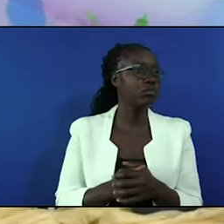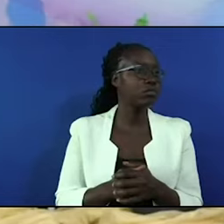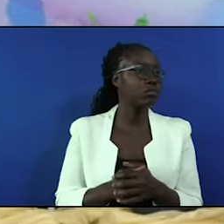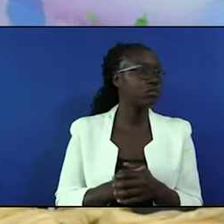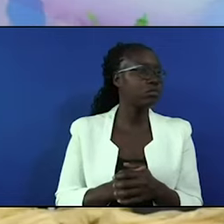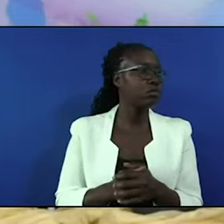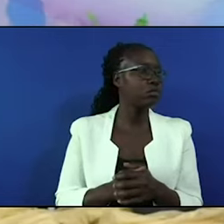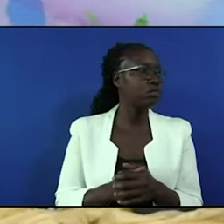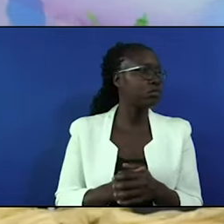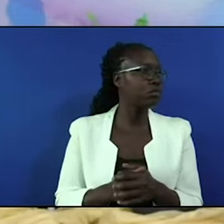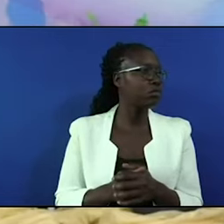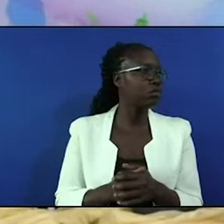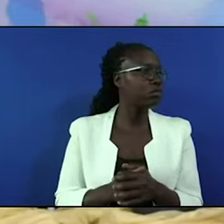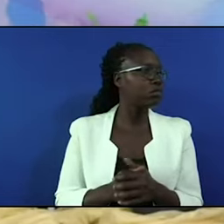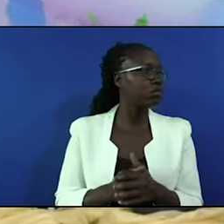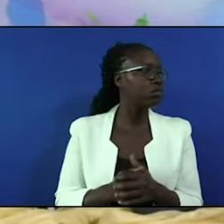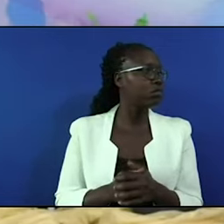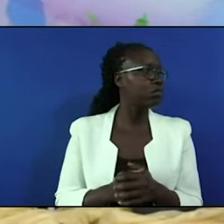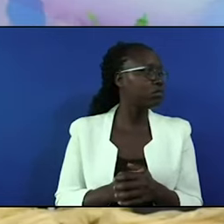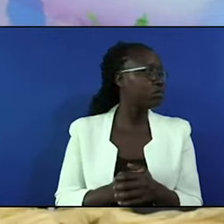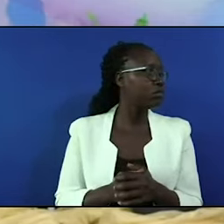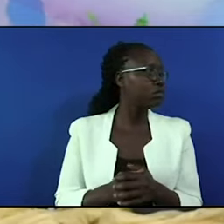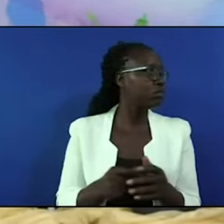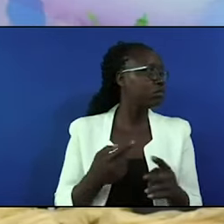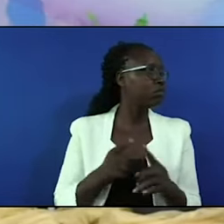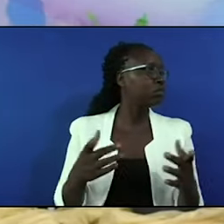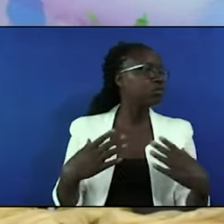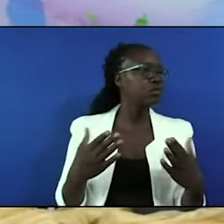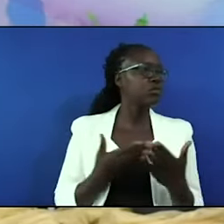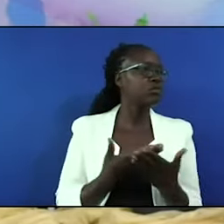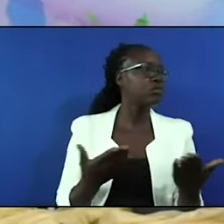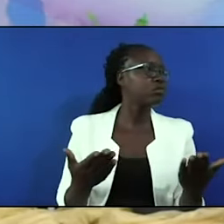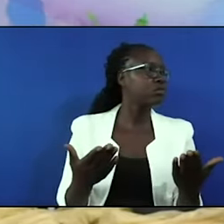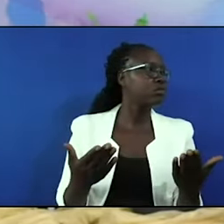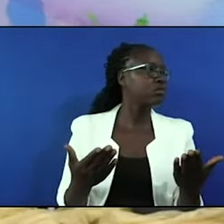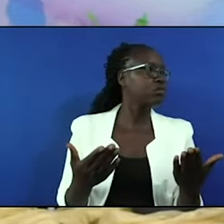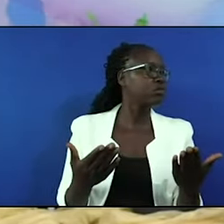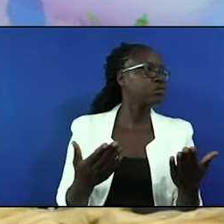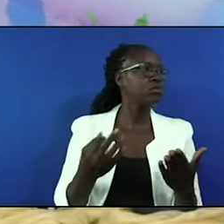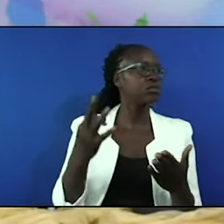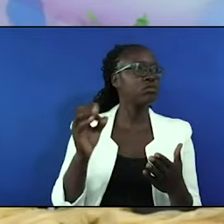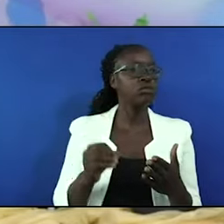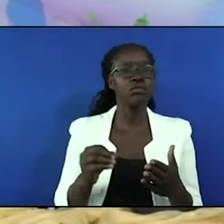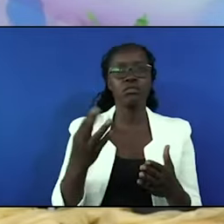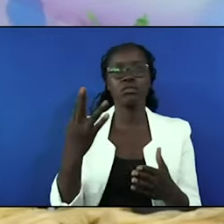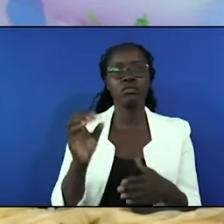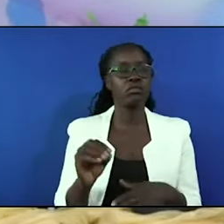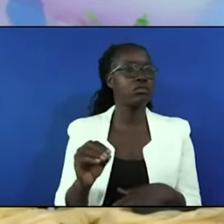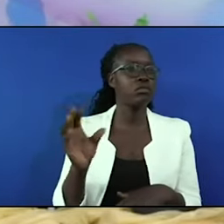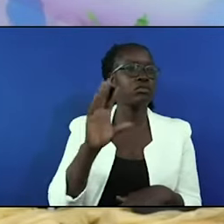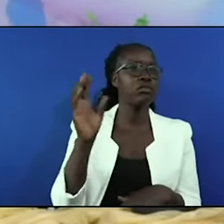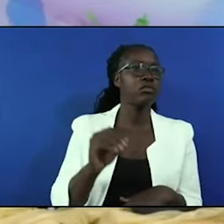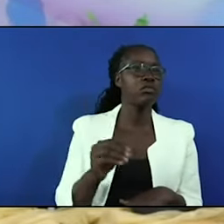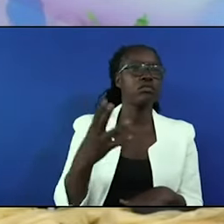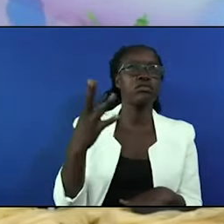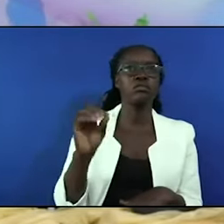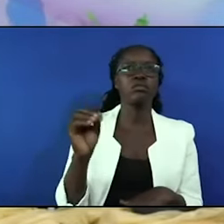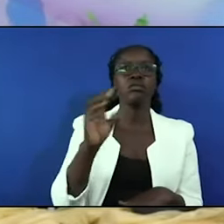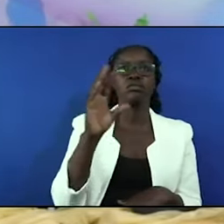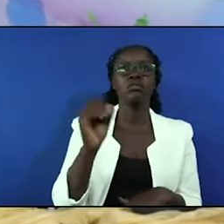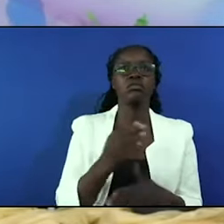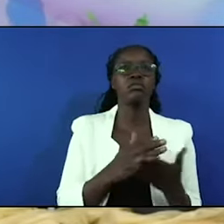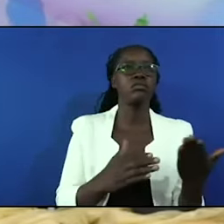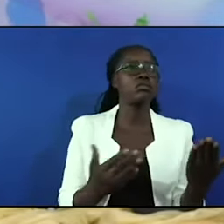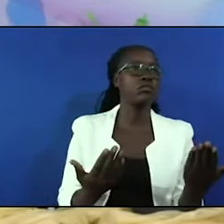to the Lord. I try. But you know, people, there are people who give 30, 40%, 50%,